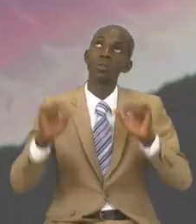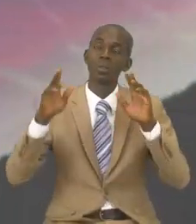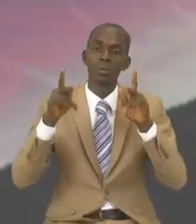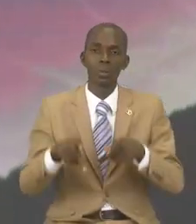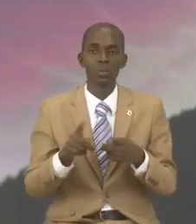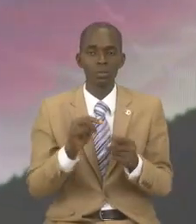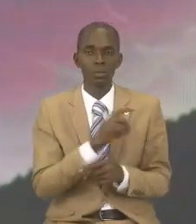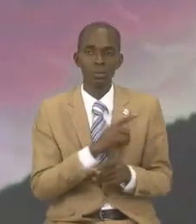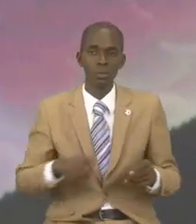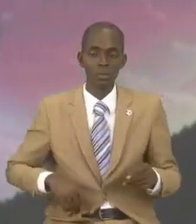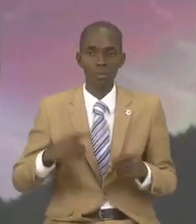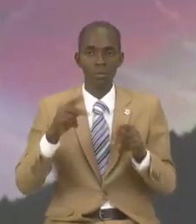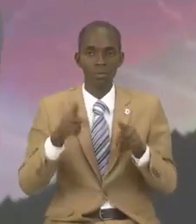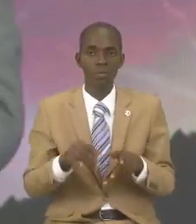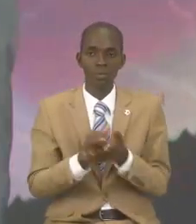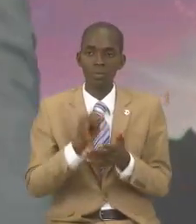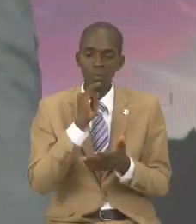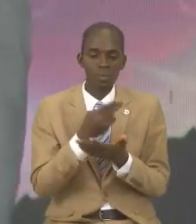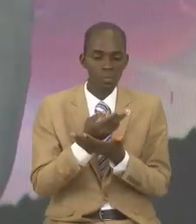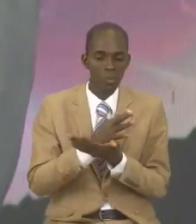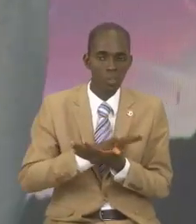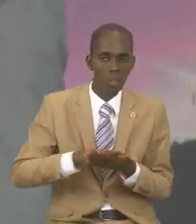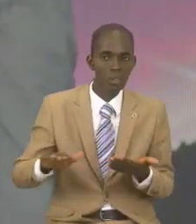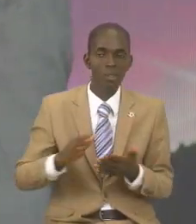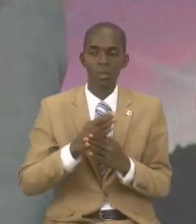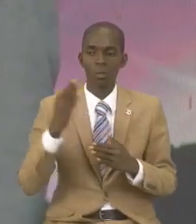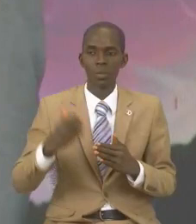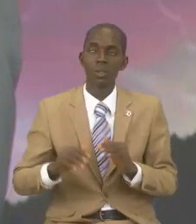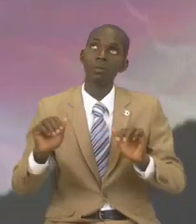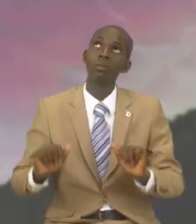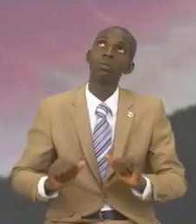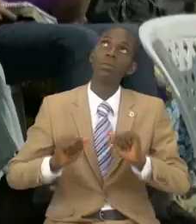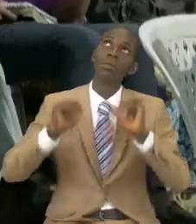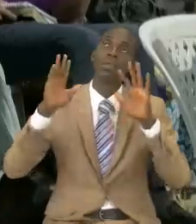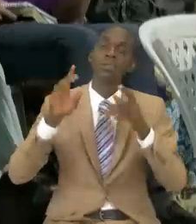is holy, completely consecrated,